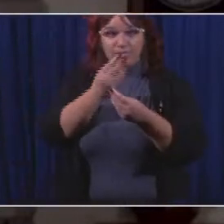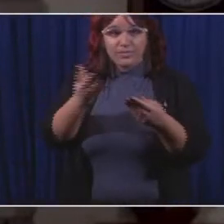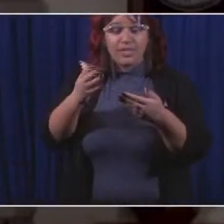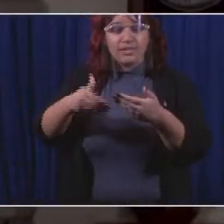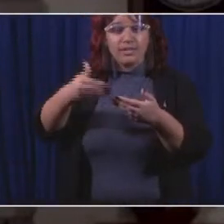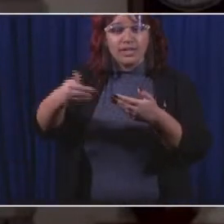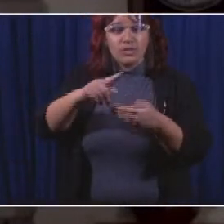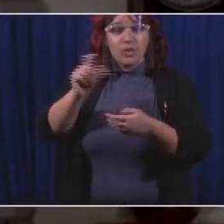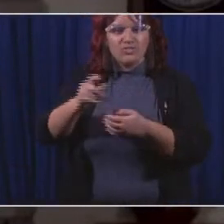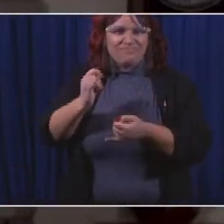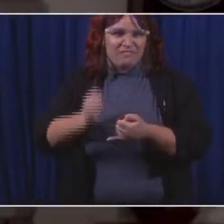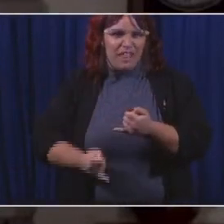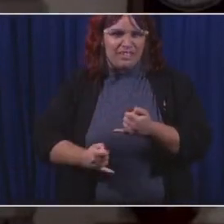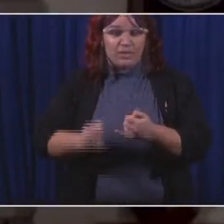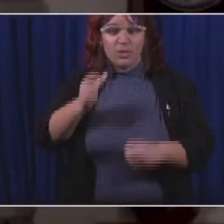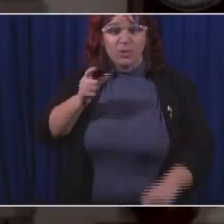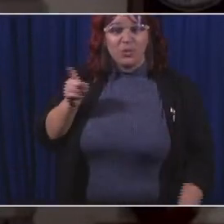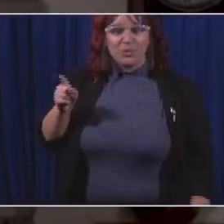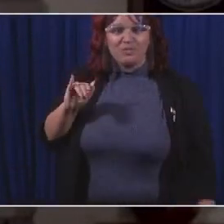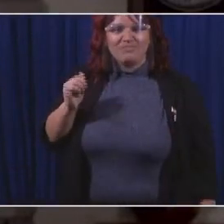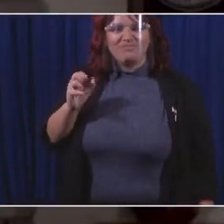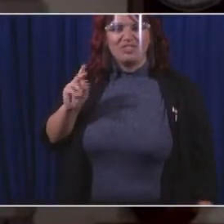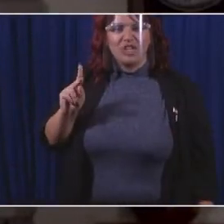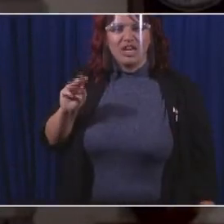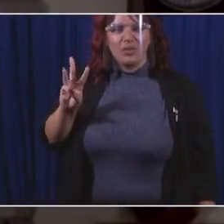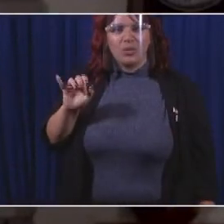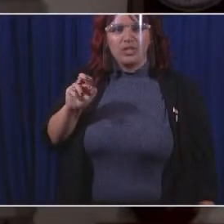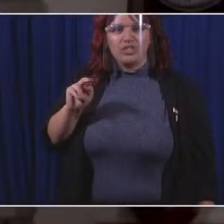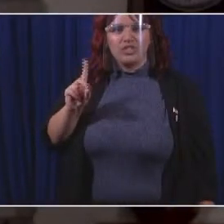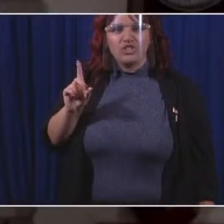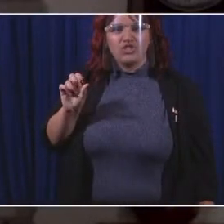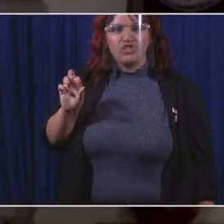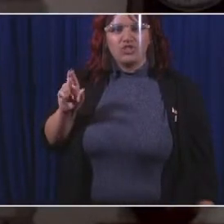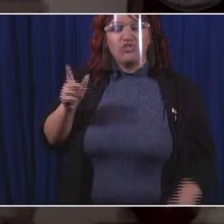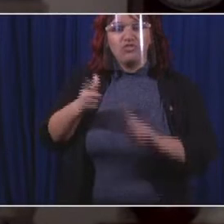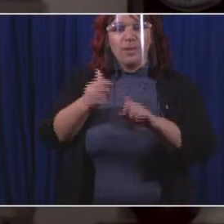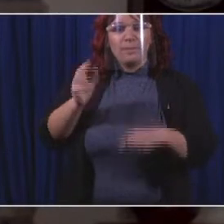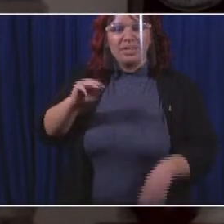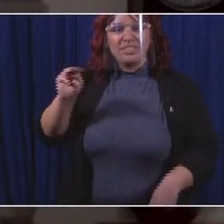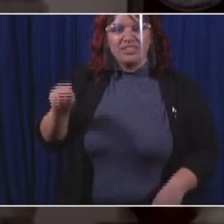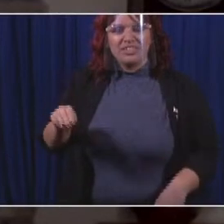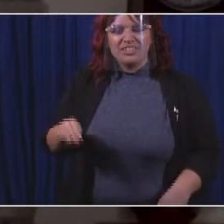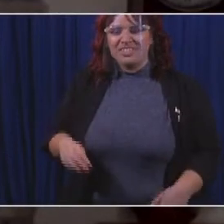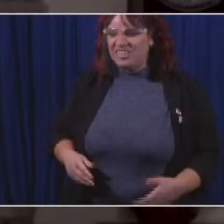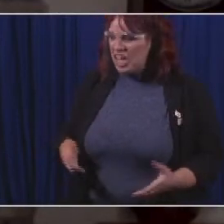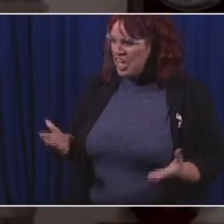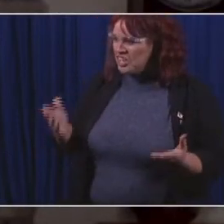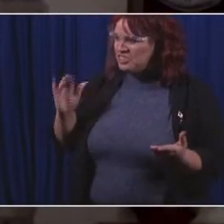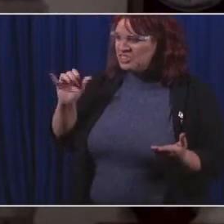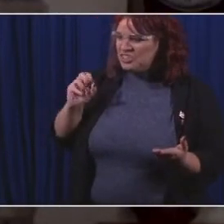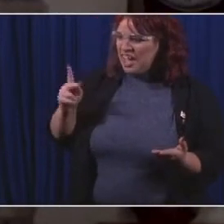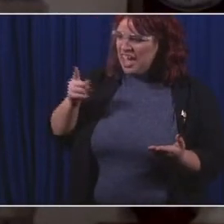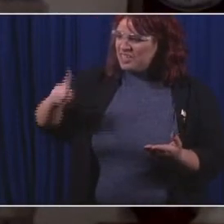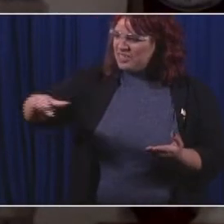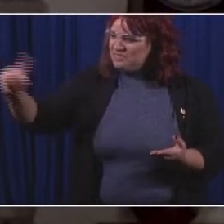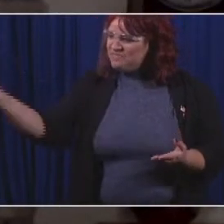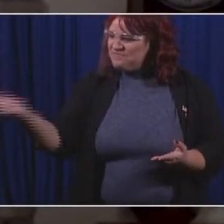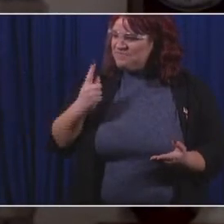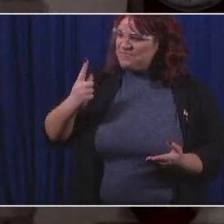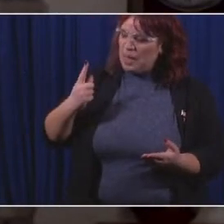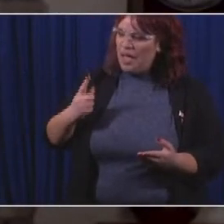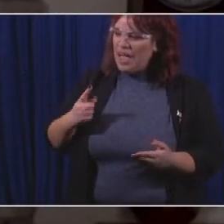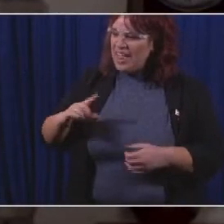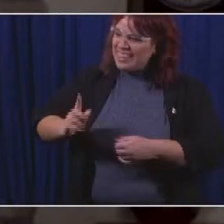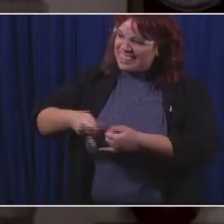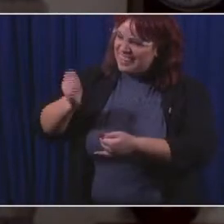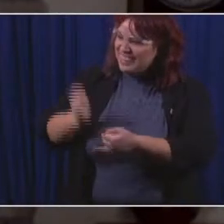belongs to Jack Windsor of WMFD in Mansfield. Jack, you get to bat last here. I get to